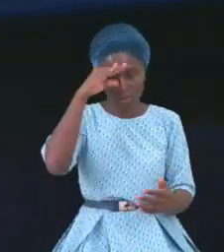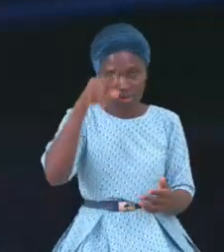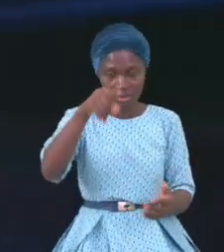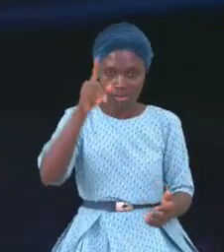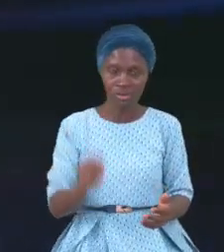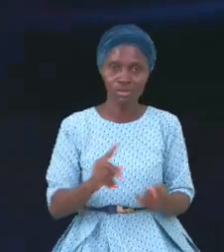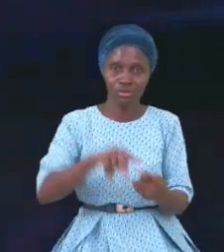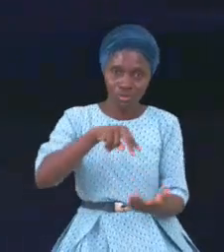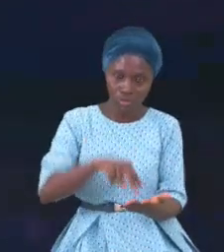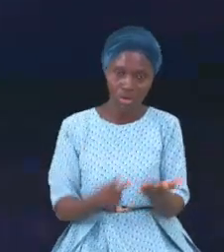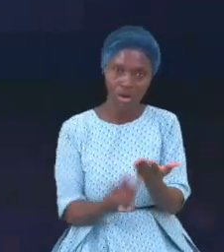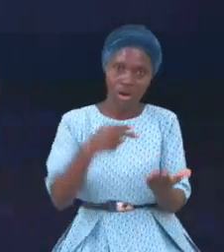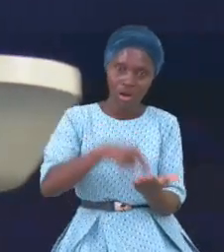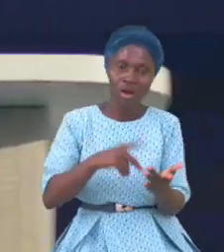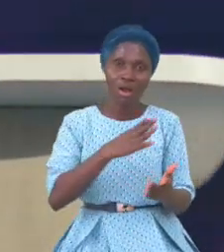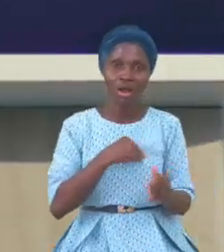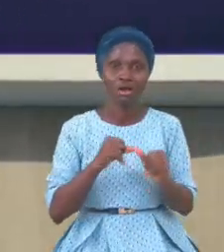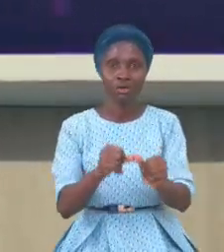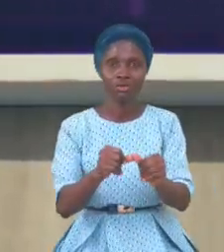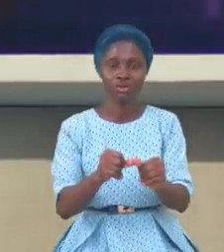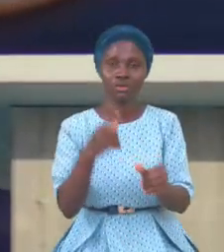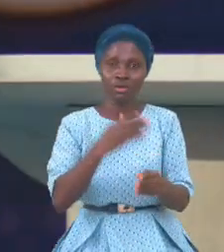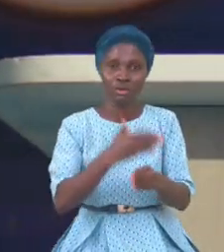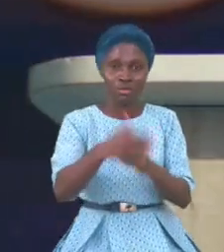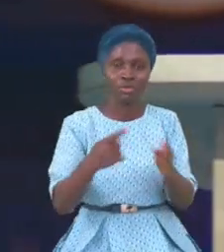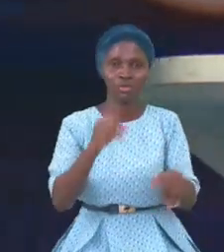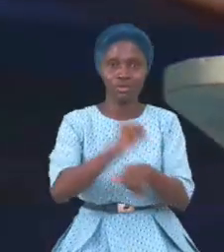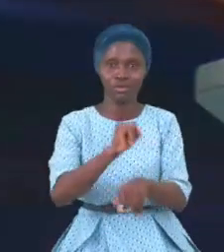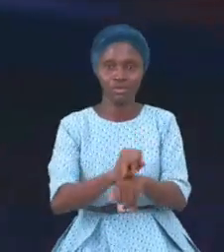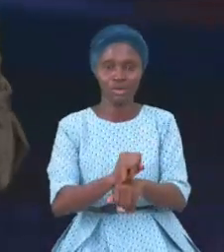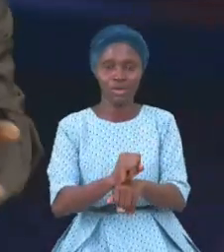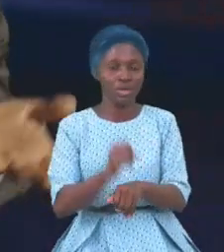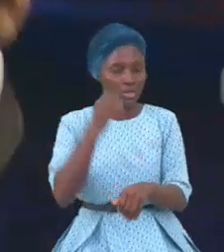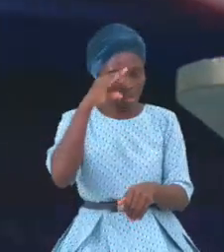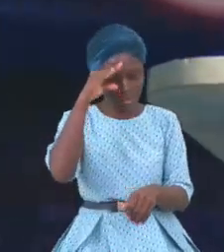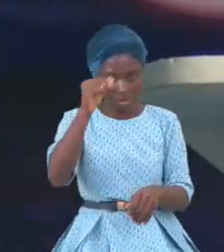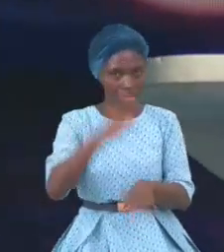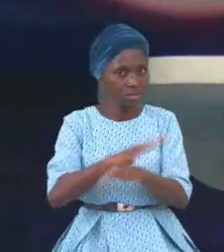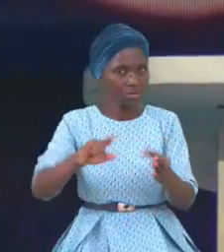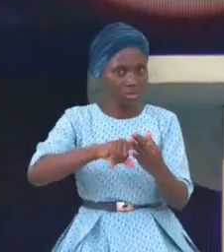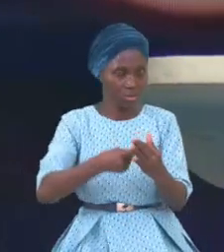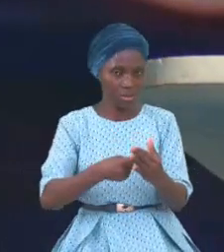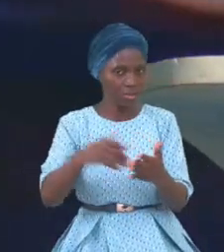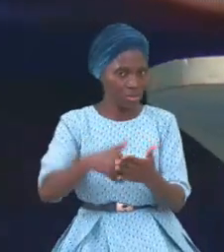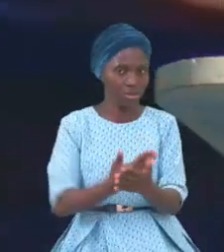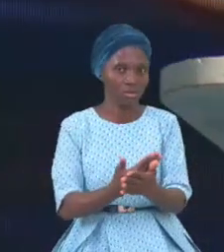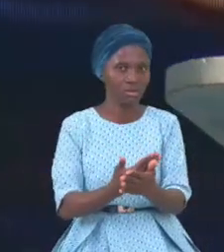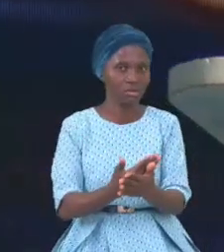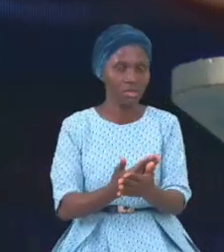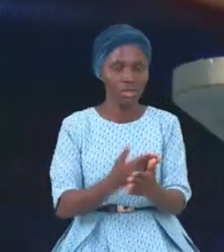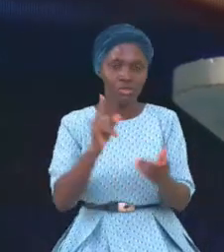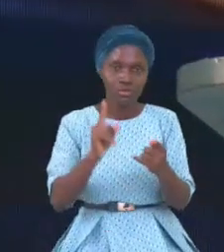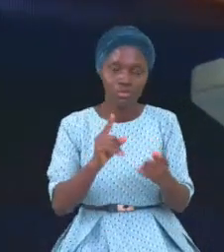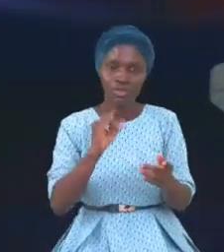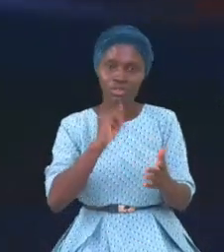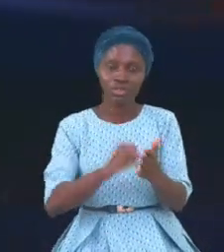wasn't starting afresh as if, you know, nothing had been done, but it's to build on what Moses,